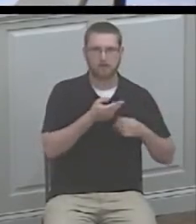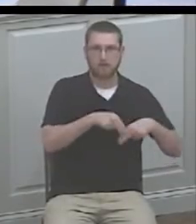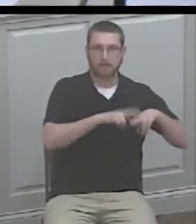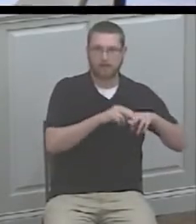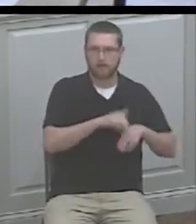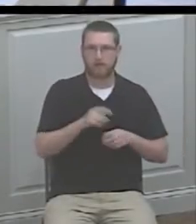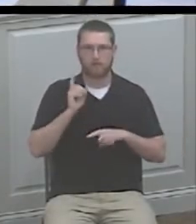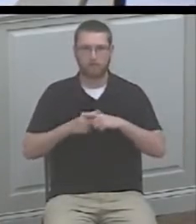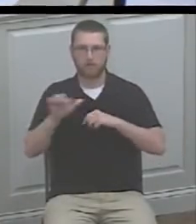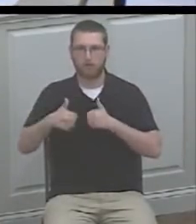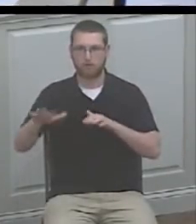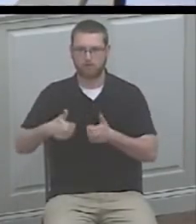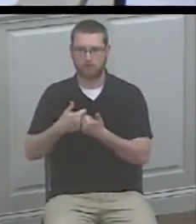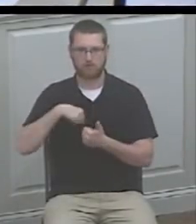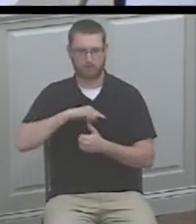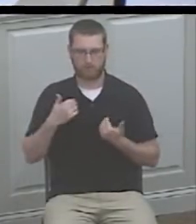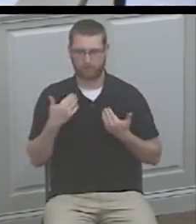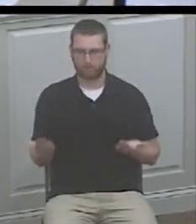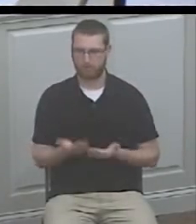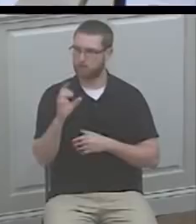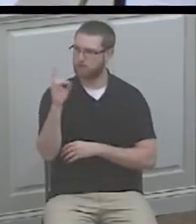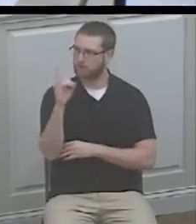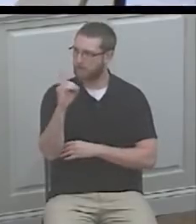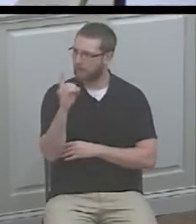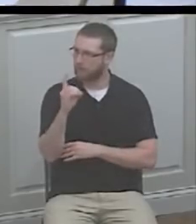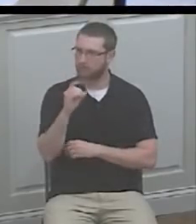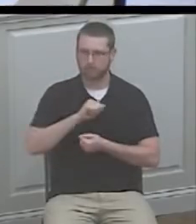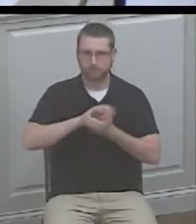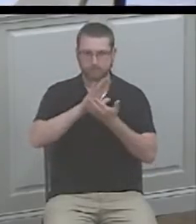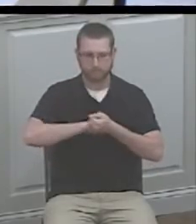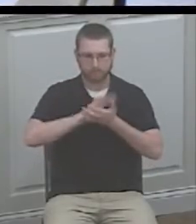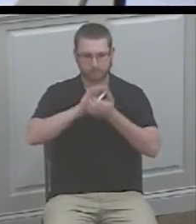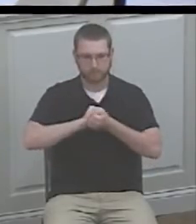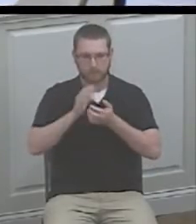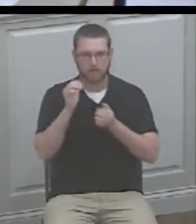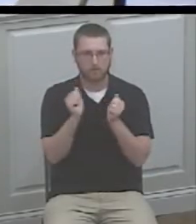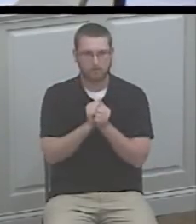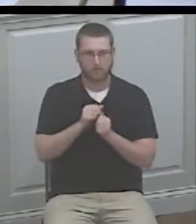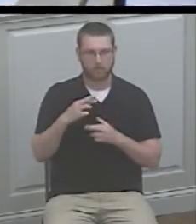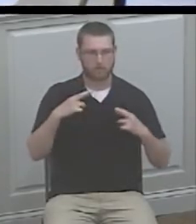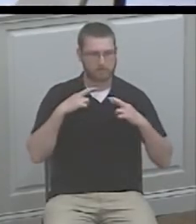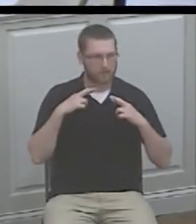increased challenges we have in front of us to deal with pension obligations and